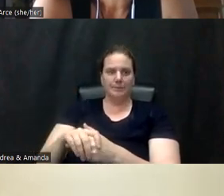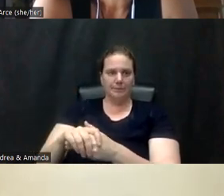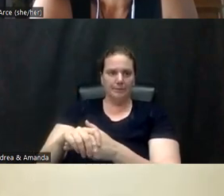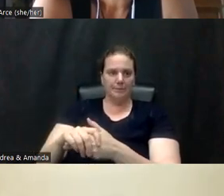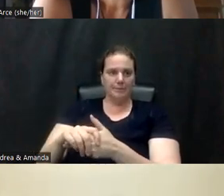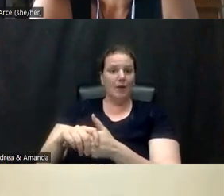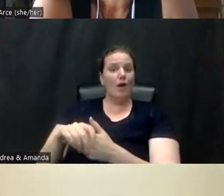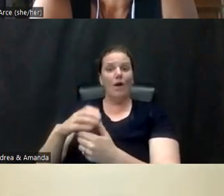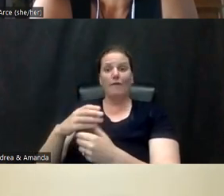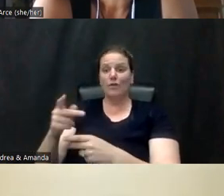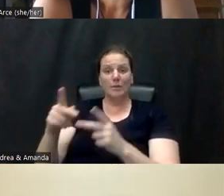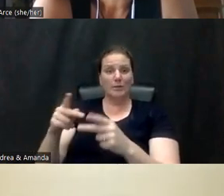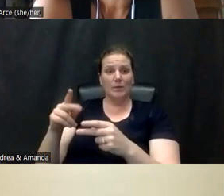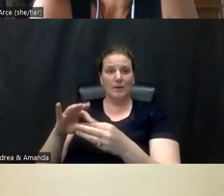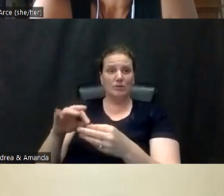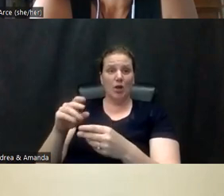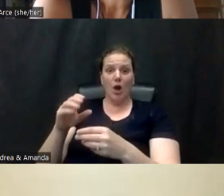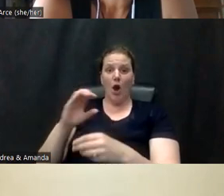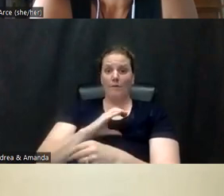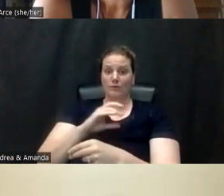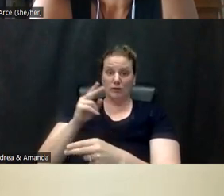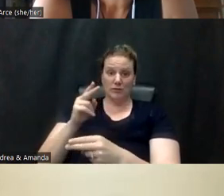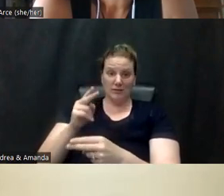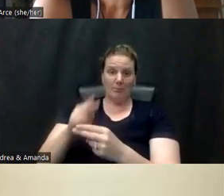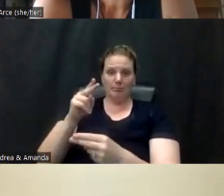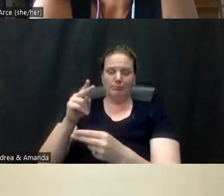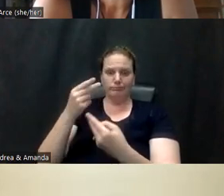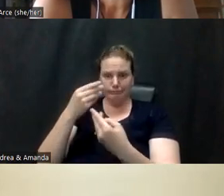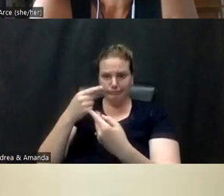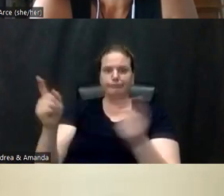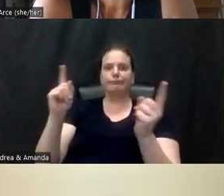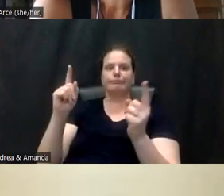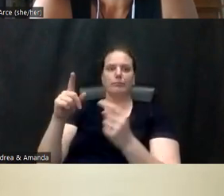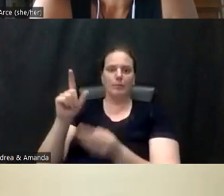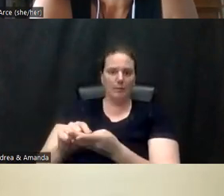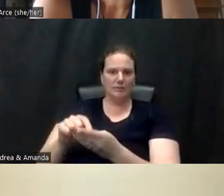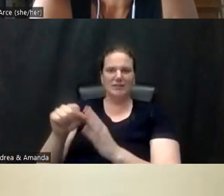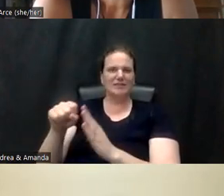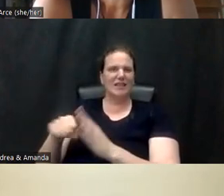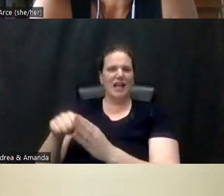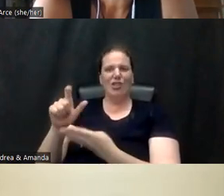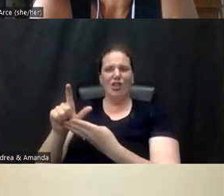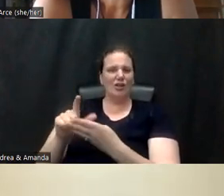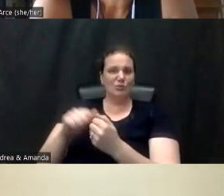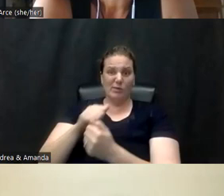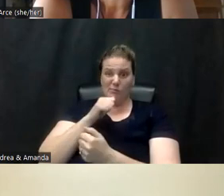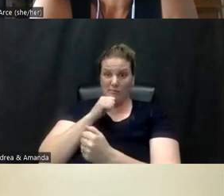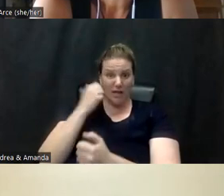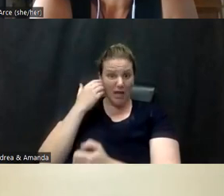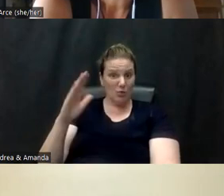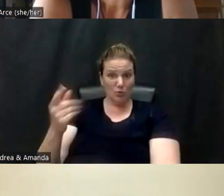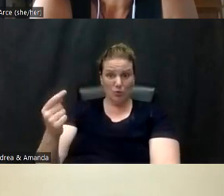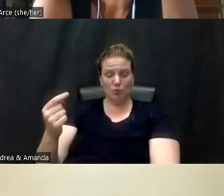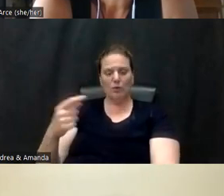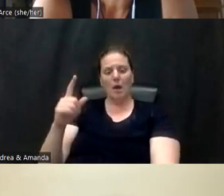Several people mentioned how officers' names are publicized, and I don't know how we're going to get around the state laws around privacy on that, but I think that's